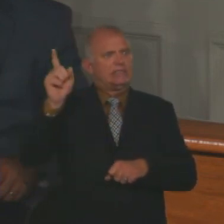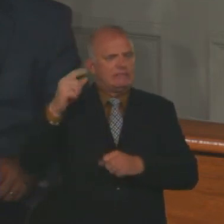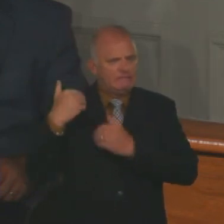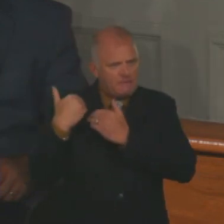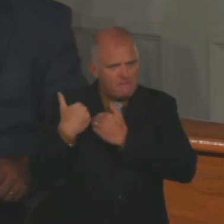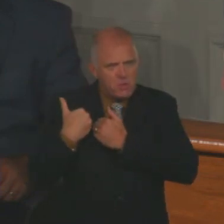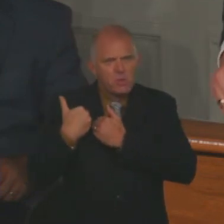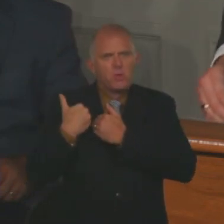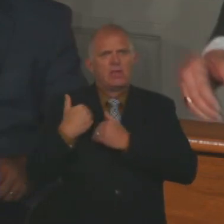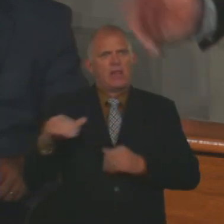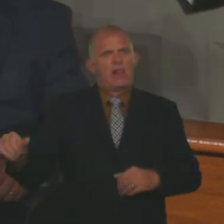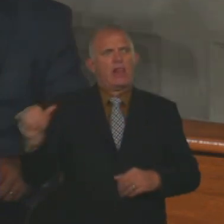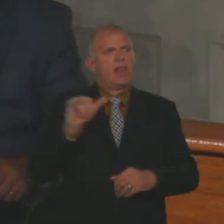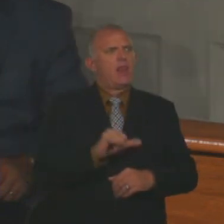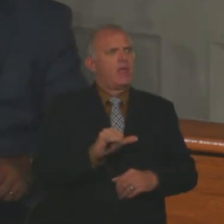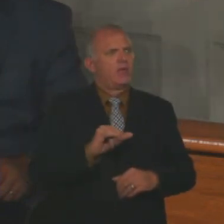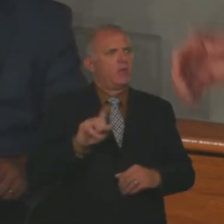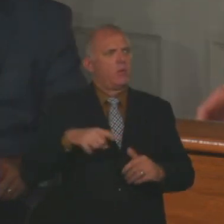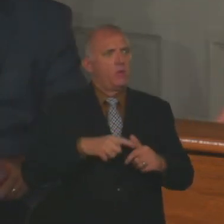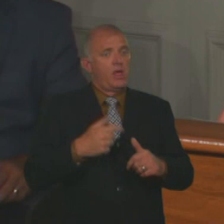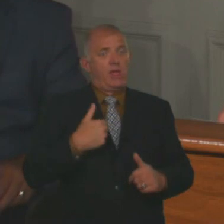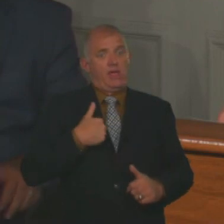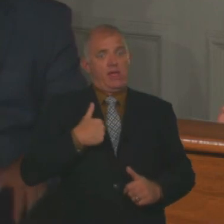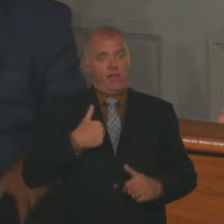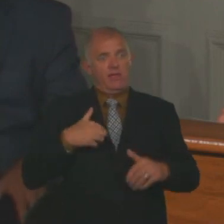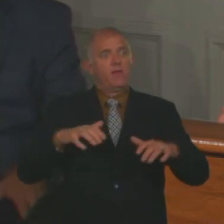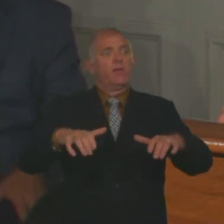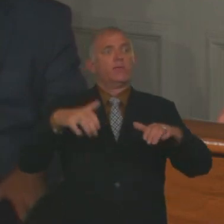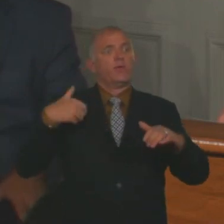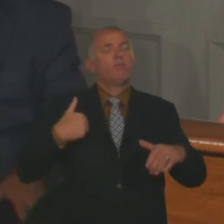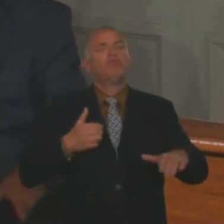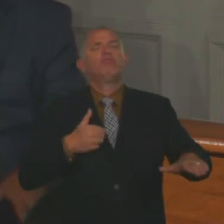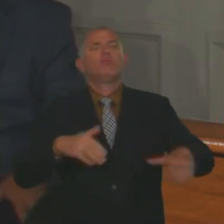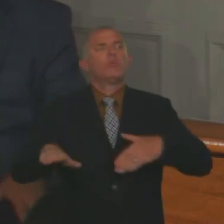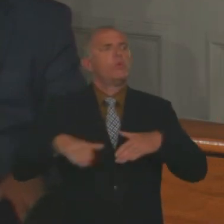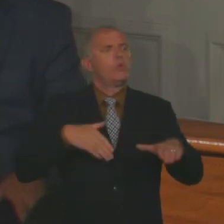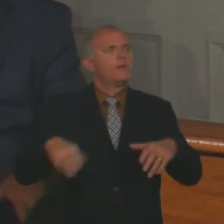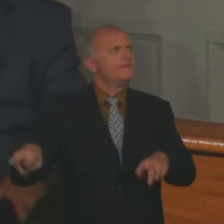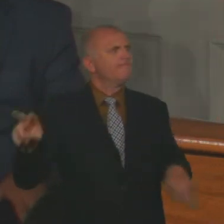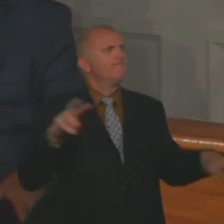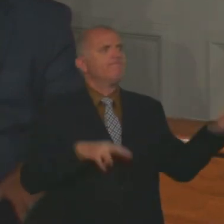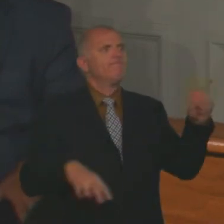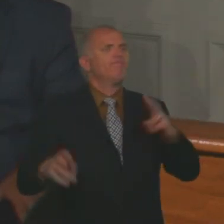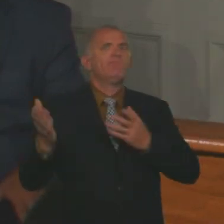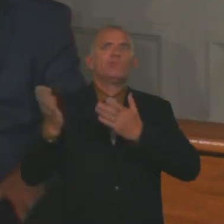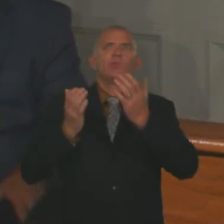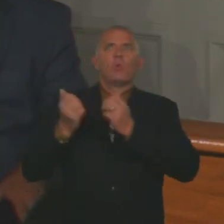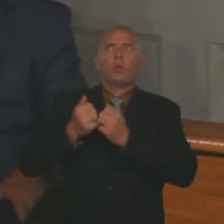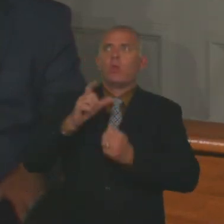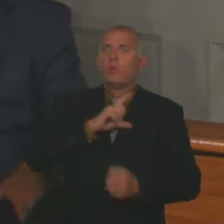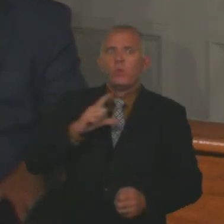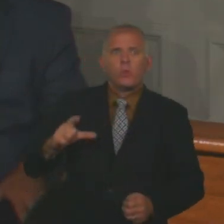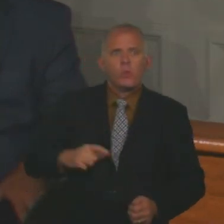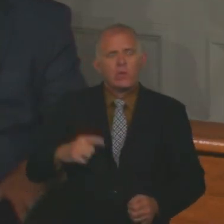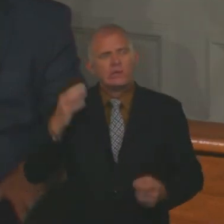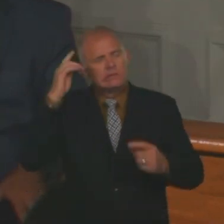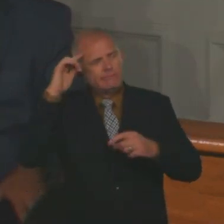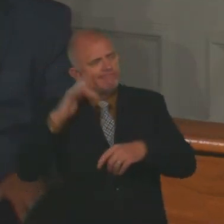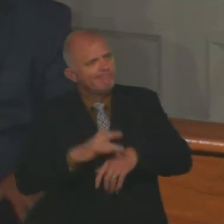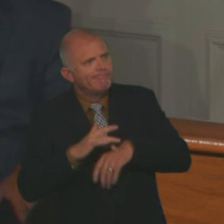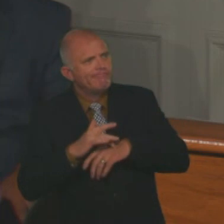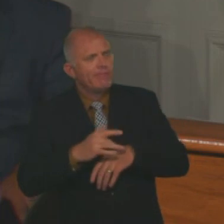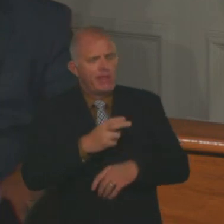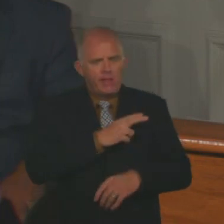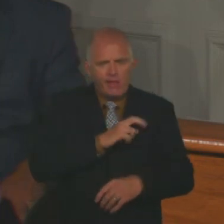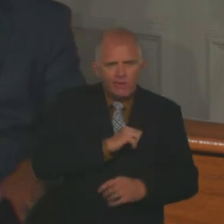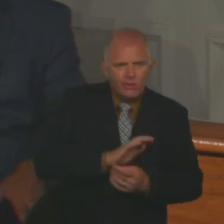same burden as I walked the auditorium this afternoon and spent some time talking to the Lord, as I thought about Hiles Anderson College. And of course, Brother